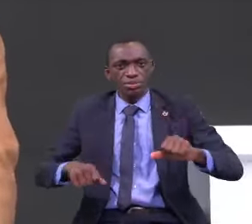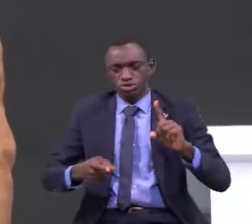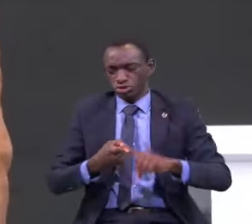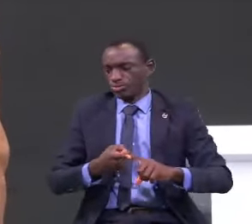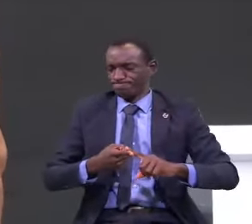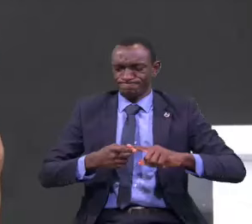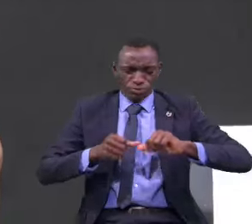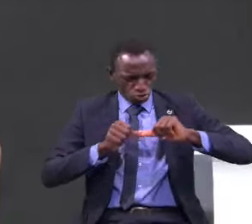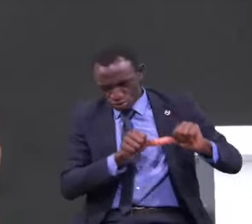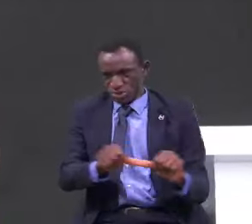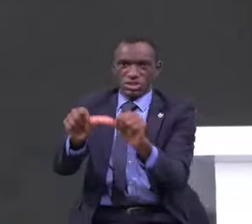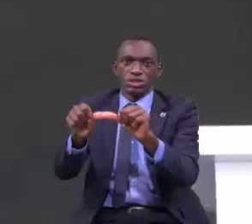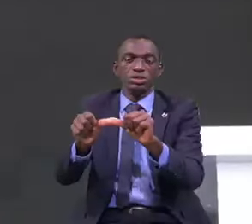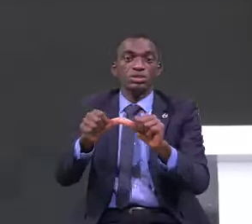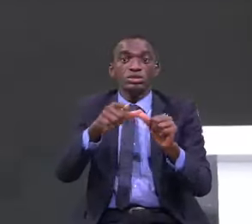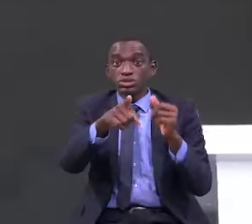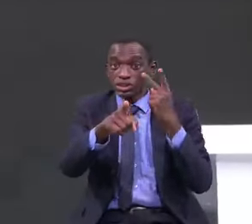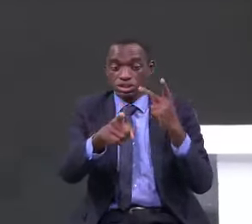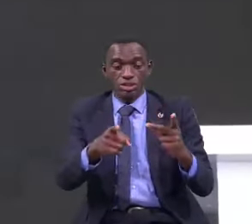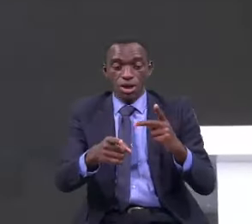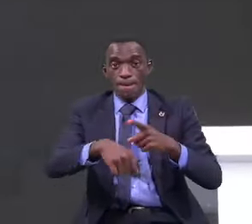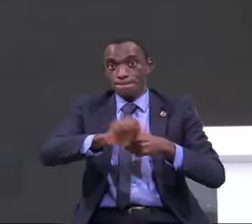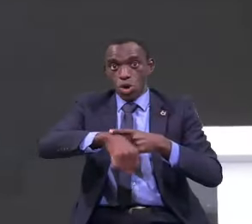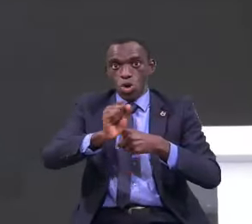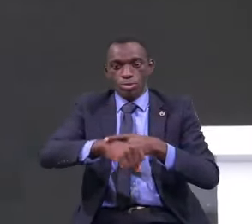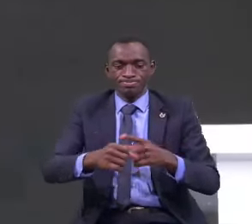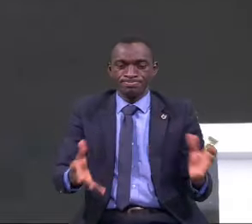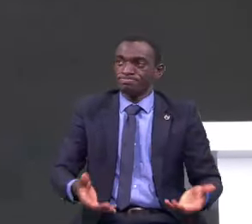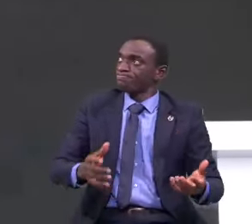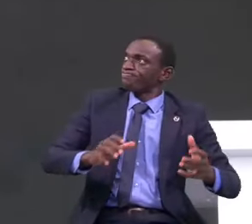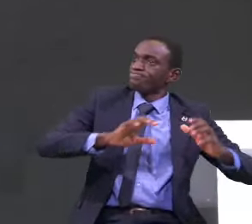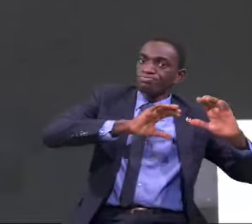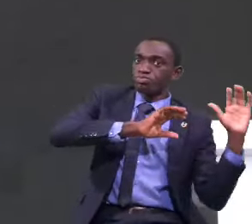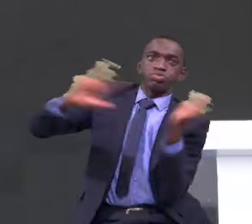Look at that football. Throw it against a wall.